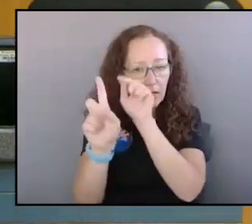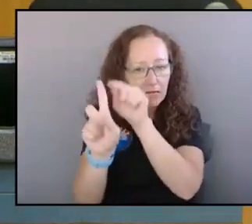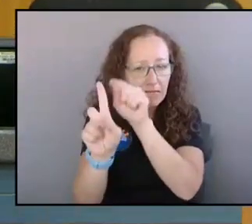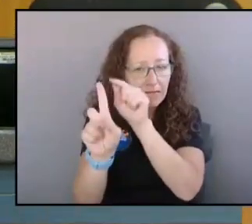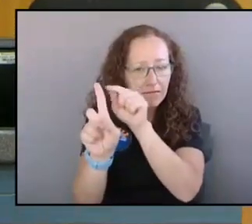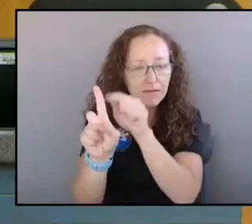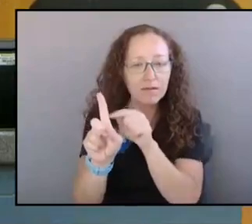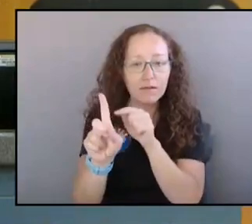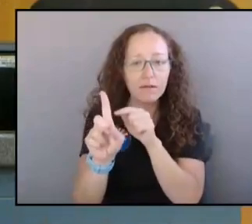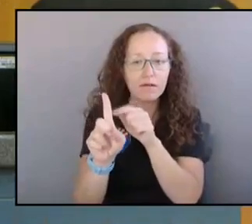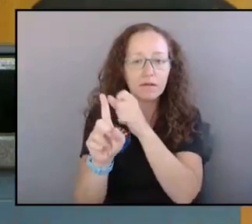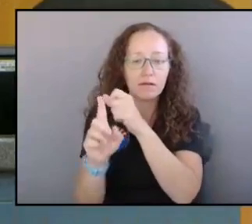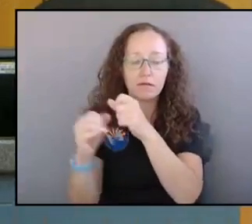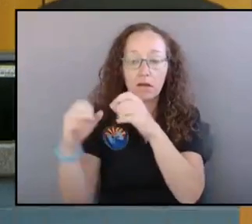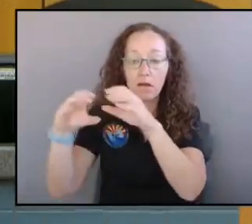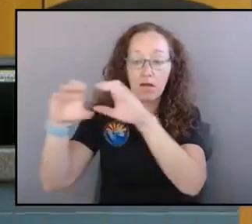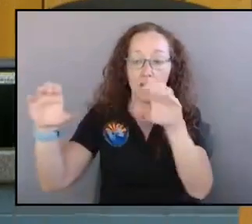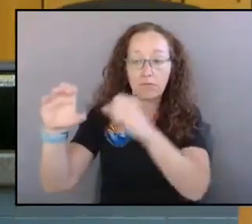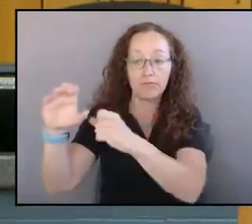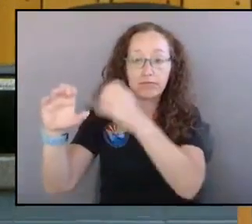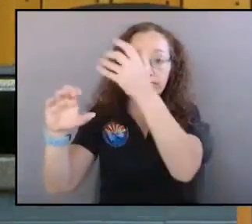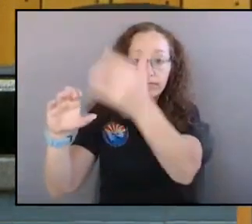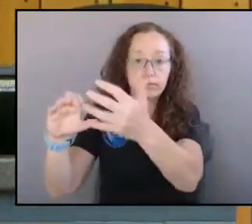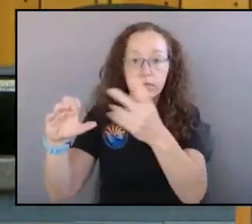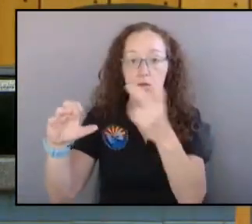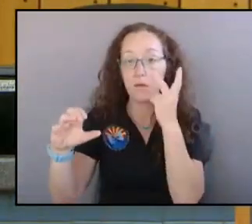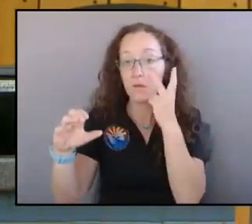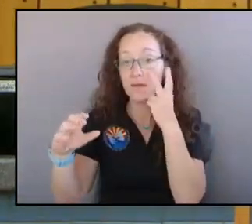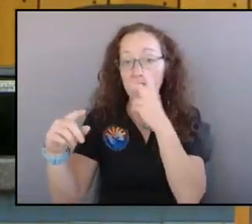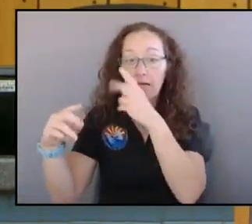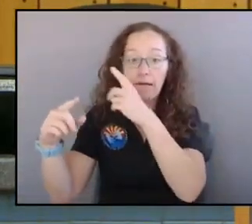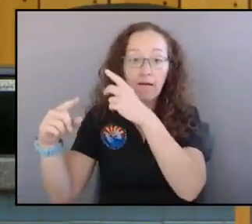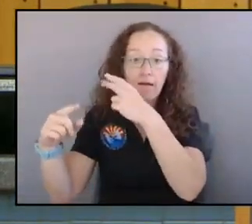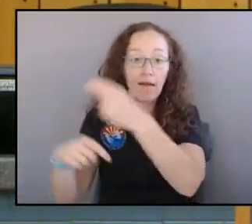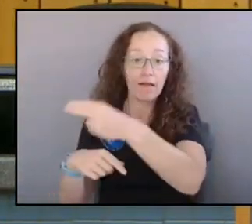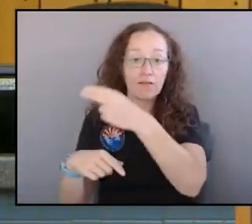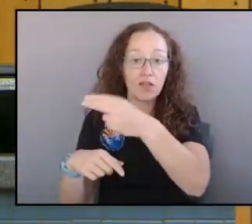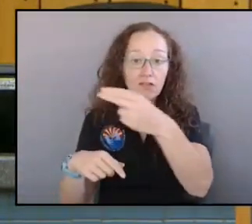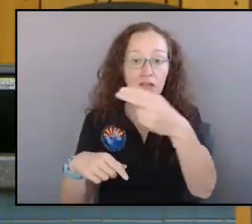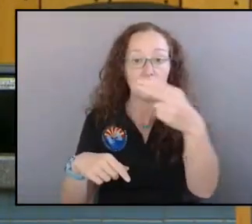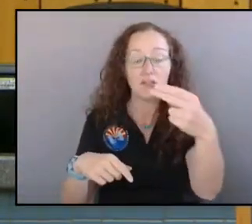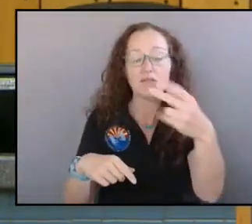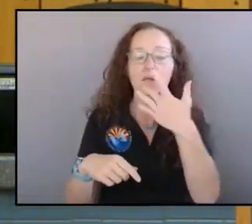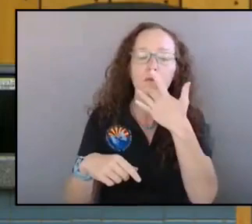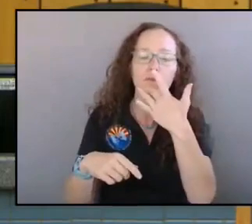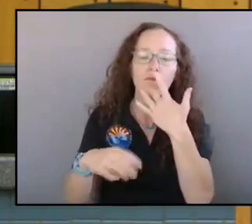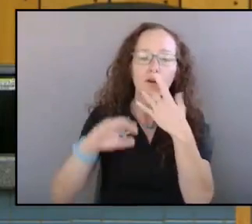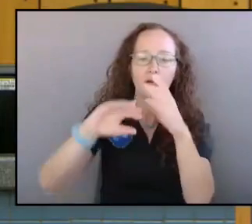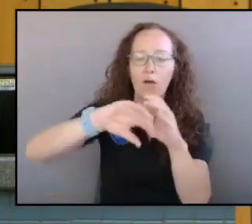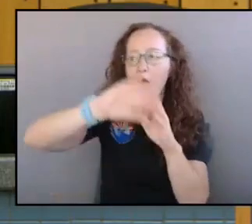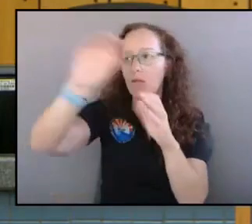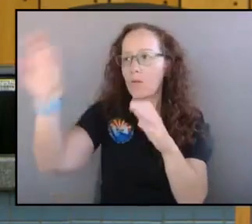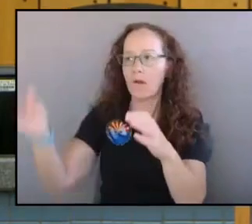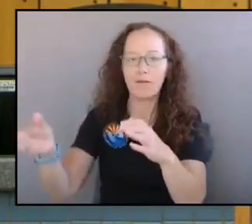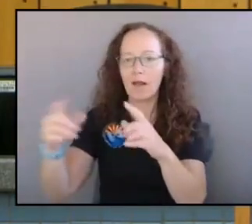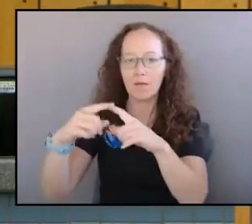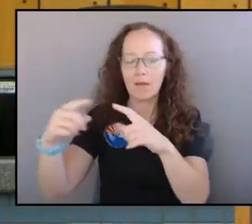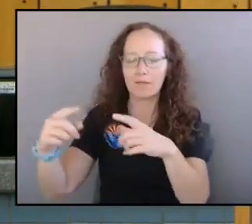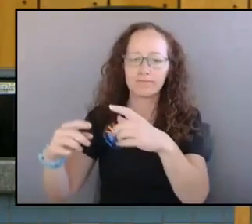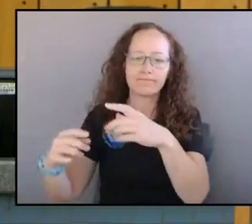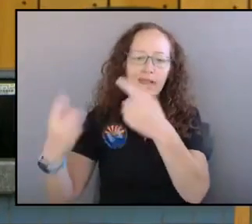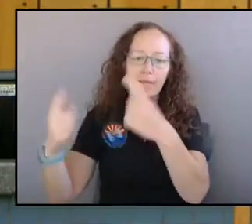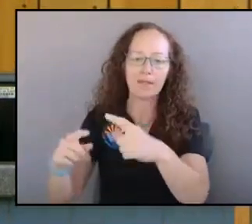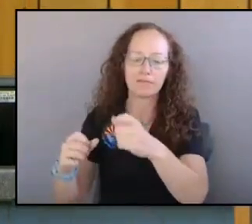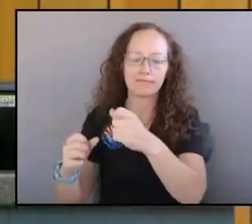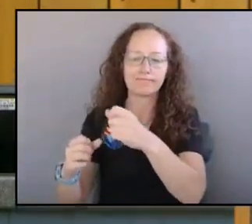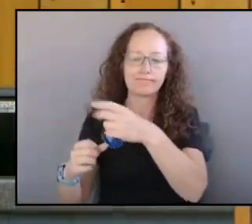went across the line. You can see how the H's are across here? Well, we like to have the H's go all the way around that. But that's one of the pieces of fire yesterday where they